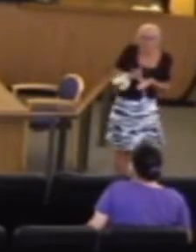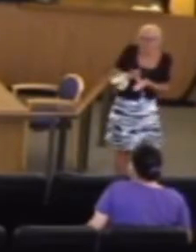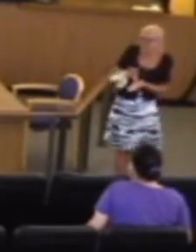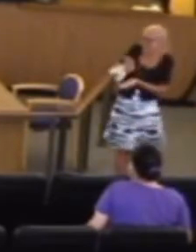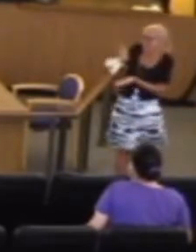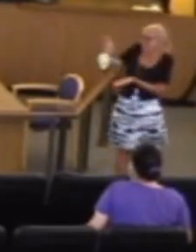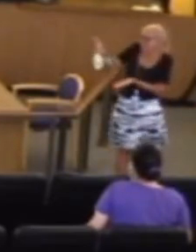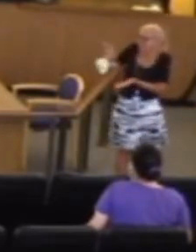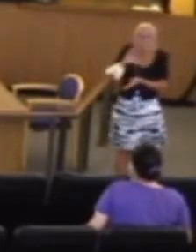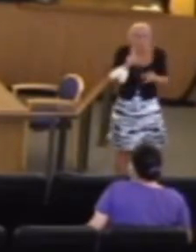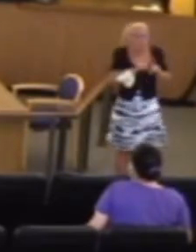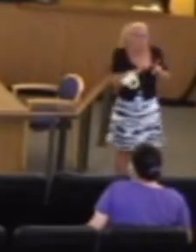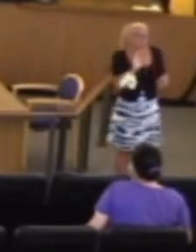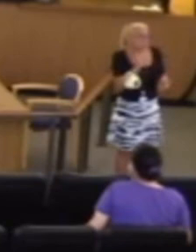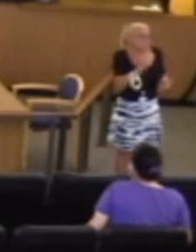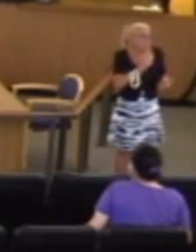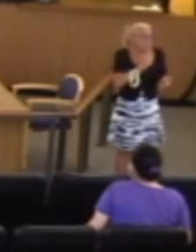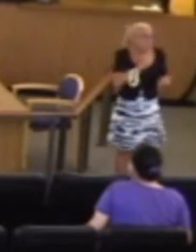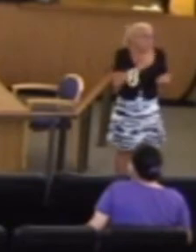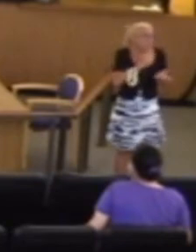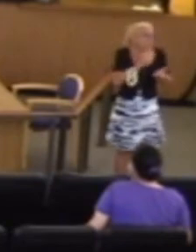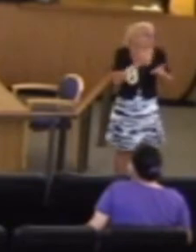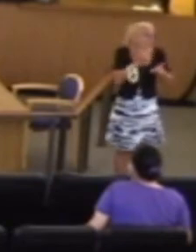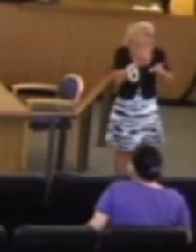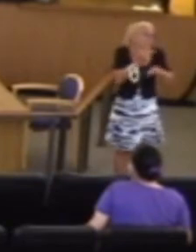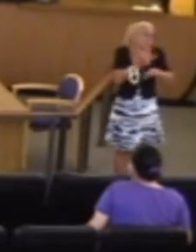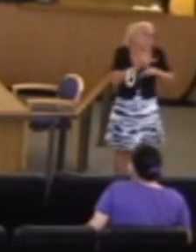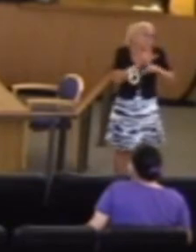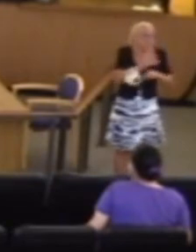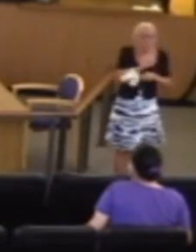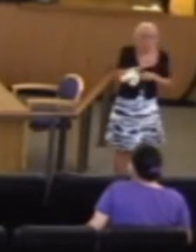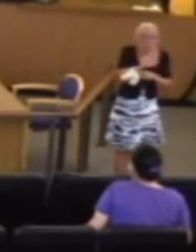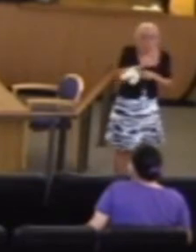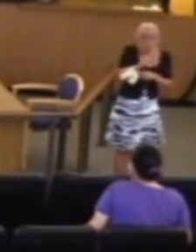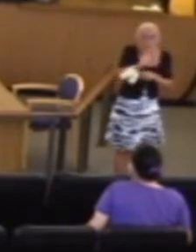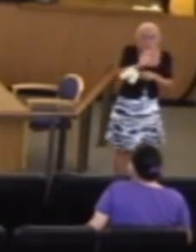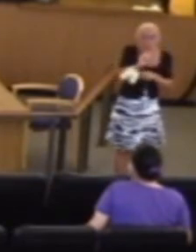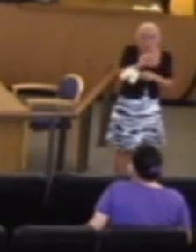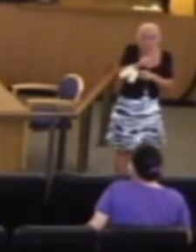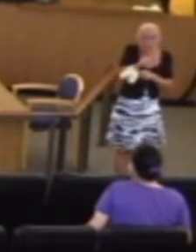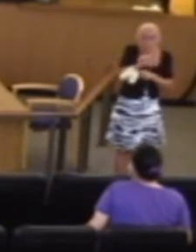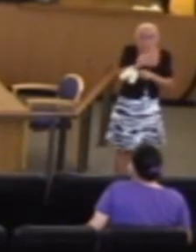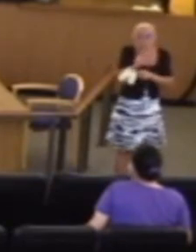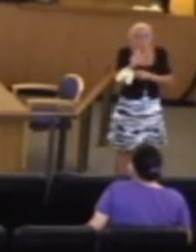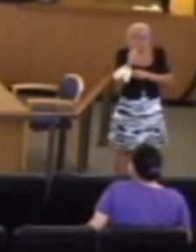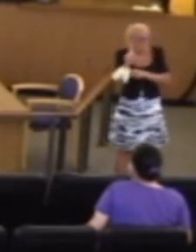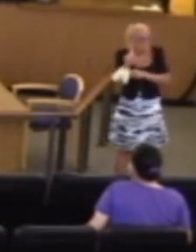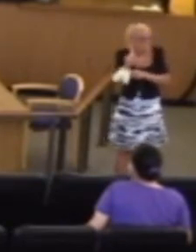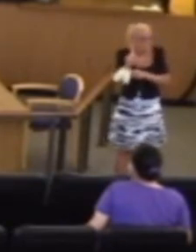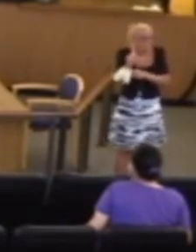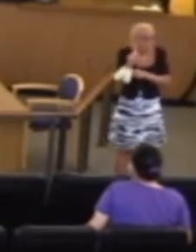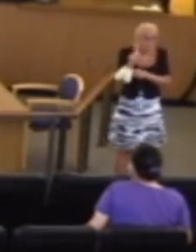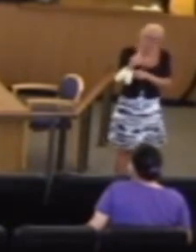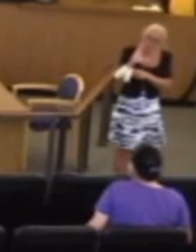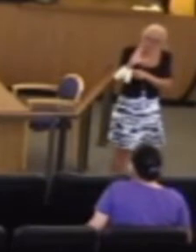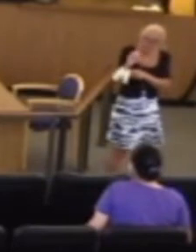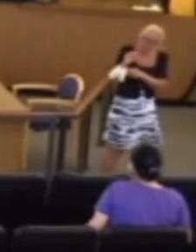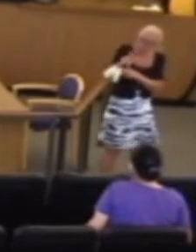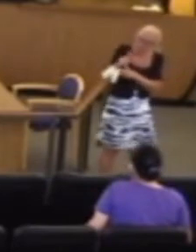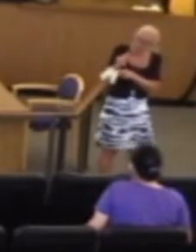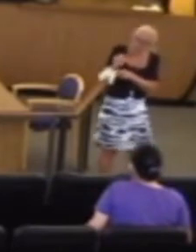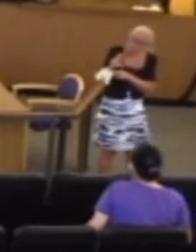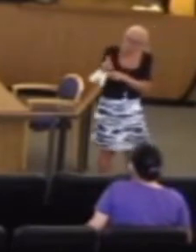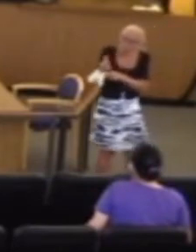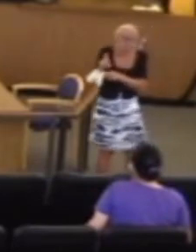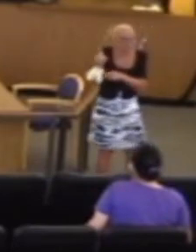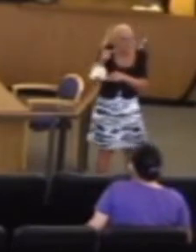comptroller as well. He's very smart. He keeps up with everything that's going on. He happened to see that we had to have an application in for this,